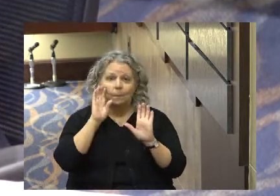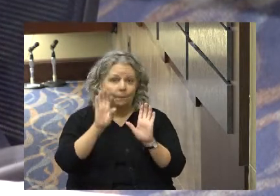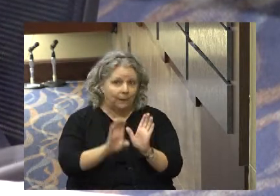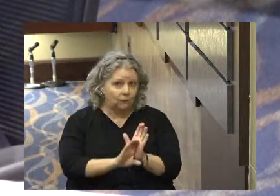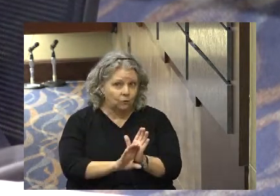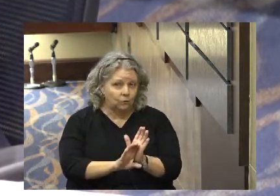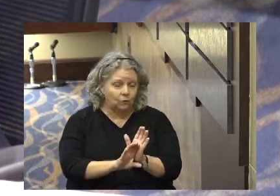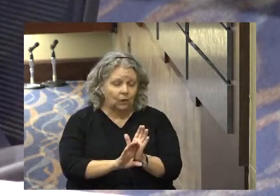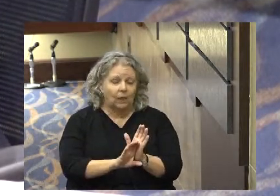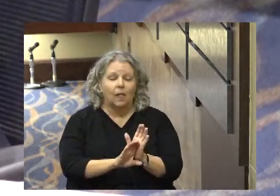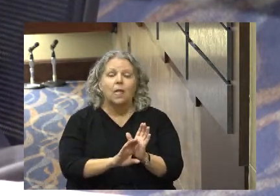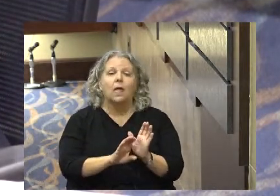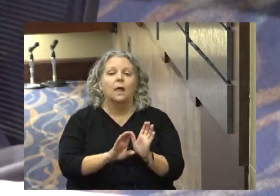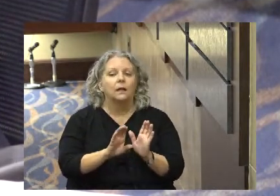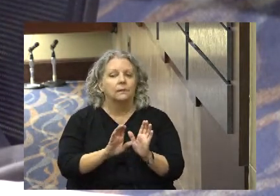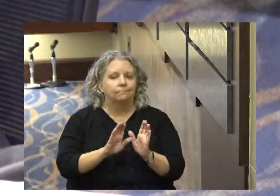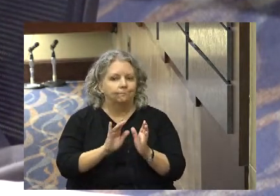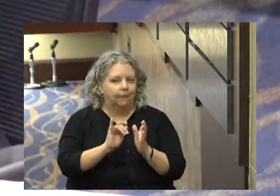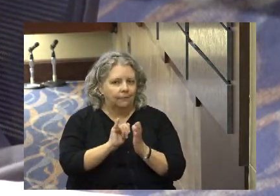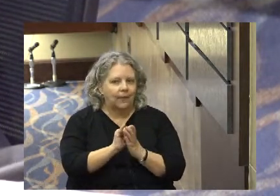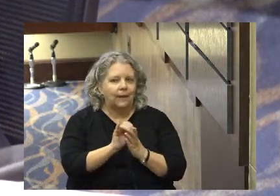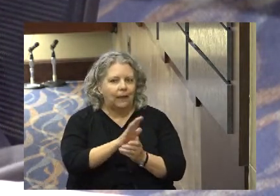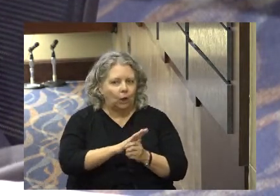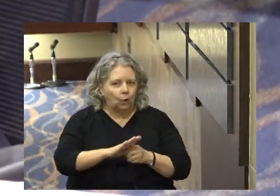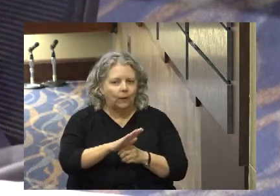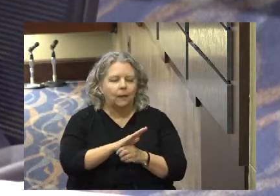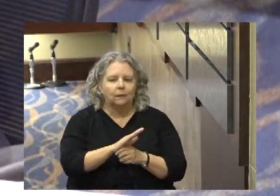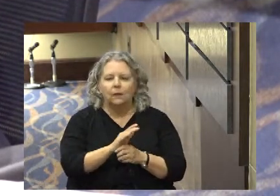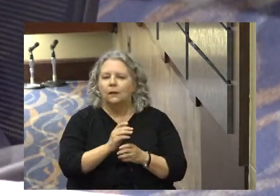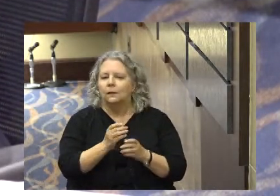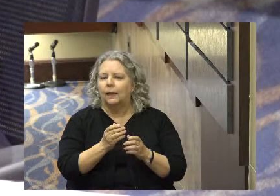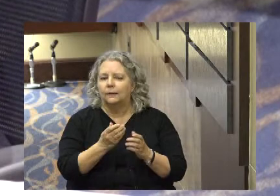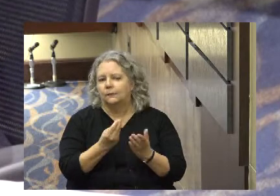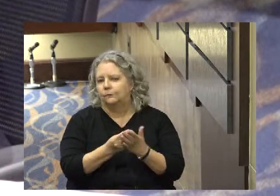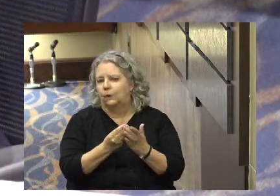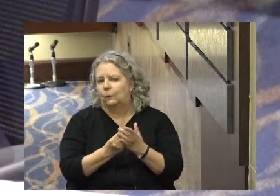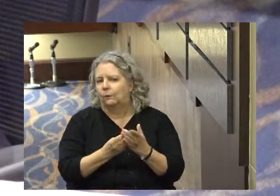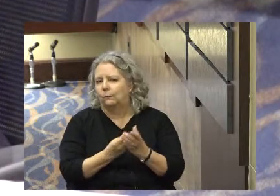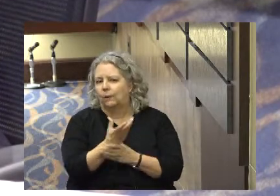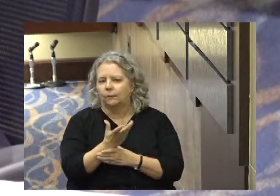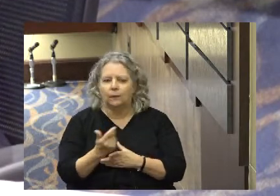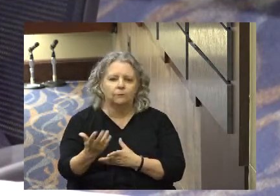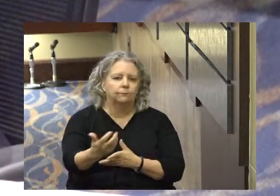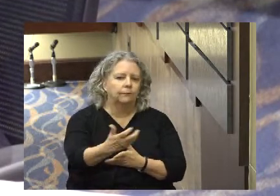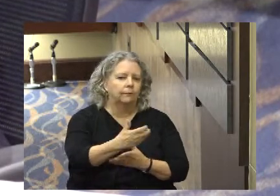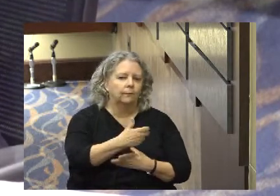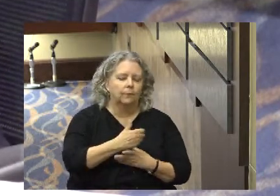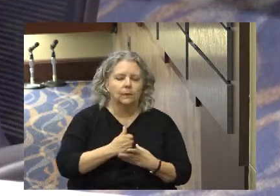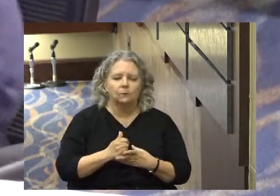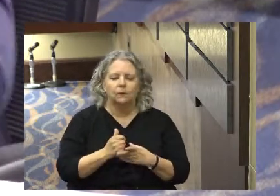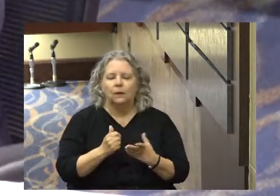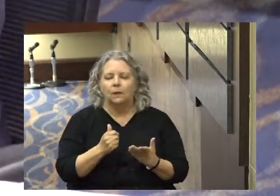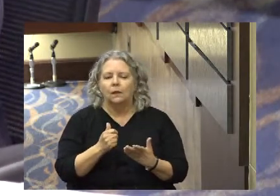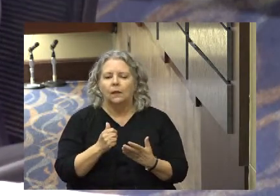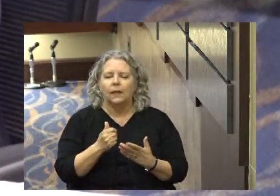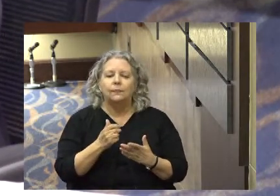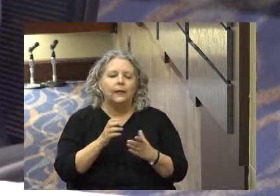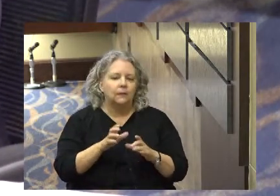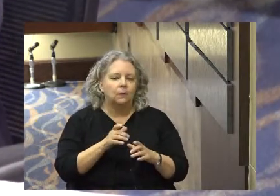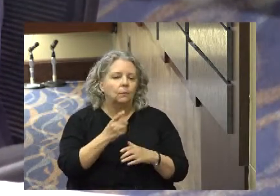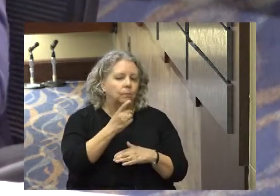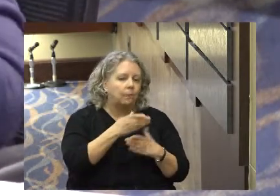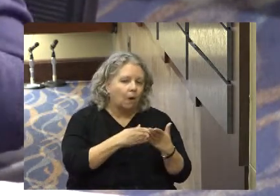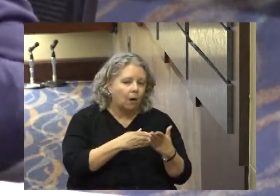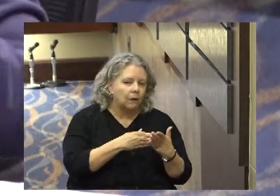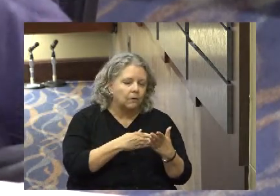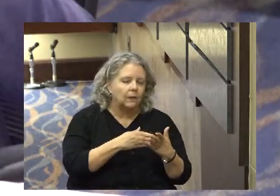did fundraising to fund parts of it, and they did some of their lighting in stages as they had funding. They'd do one section of the bridge,